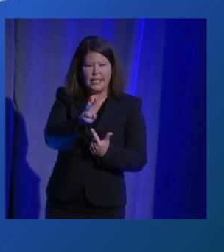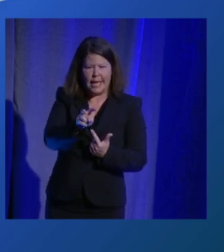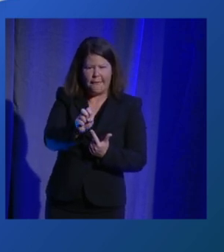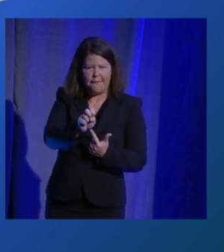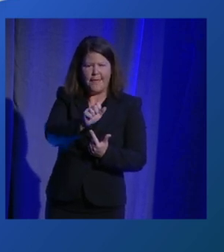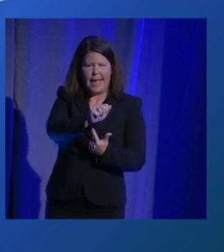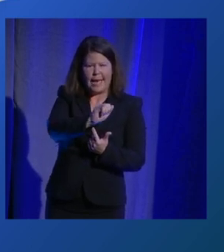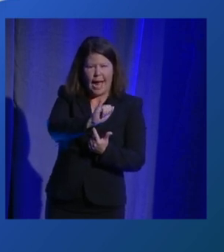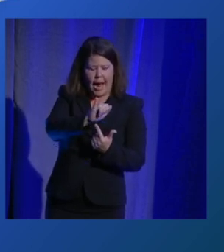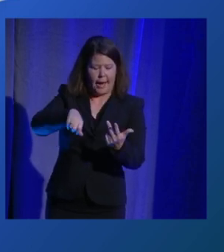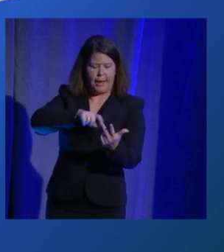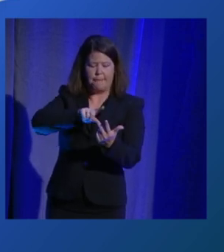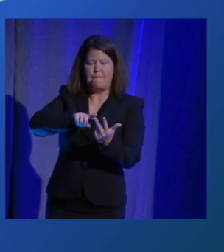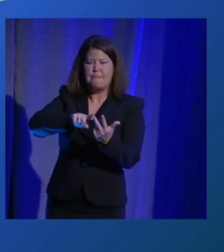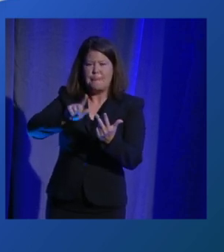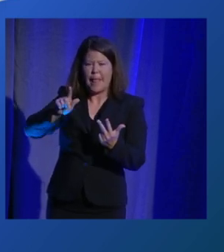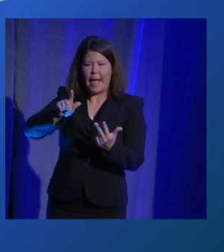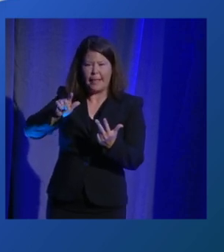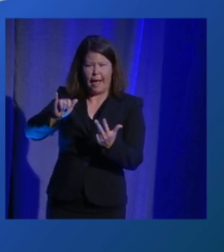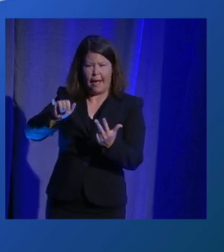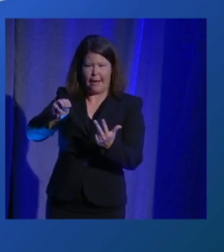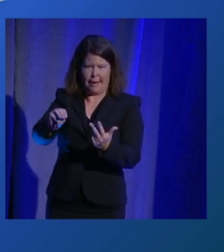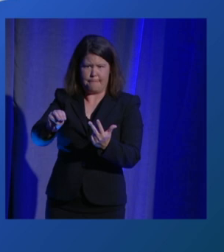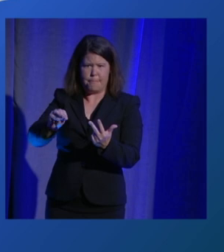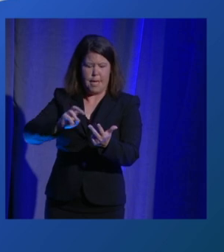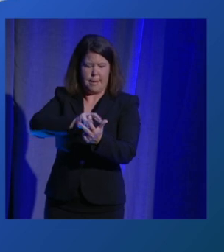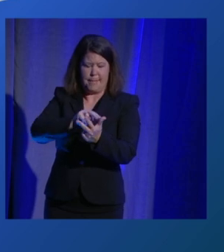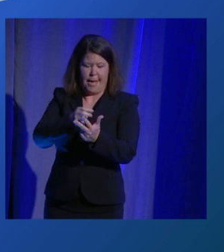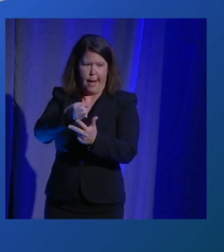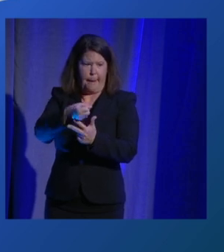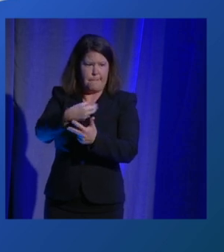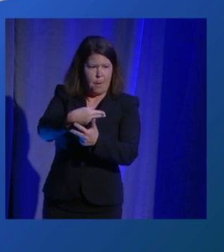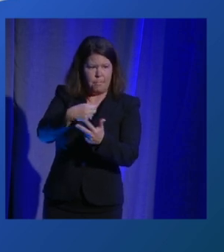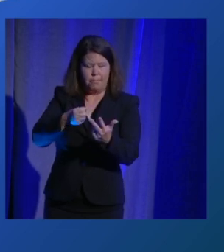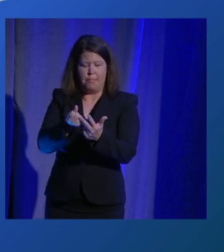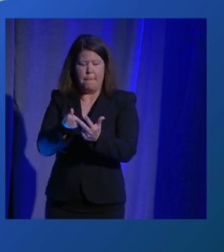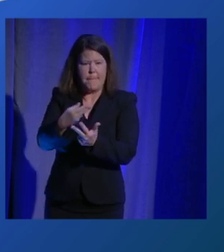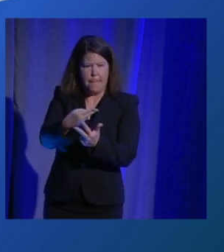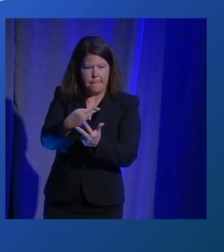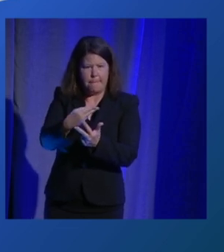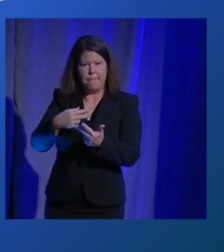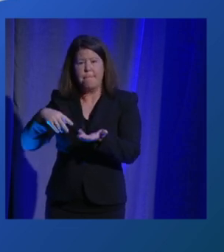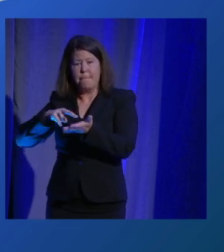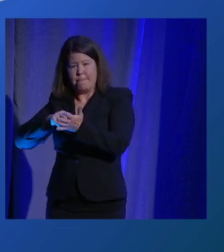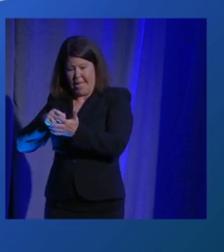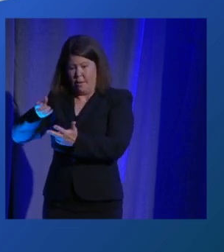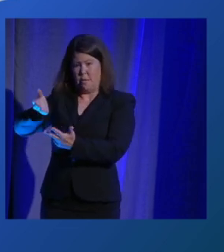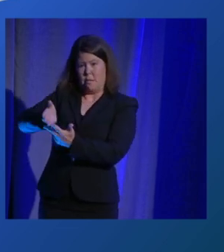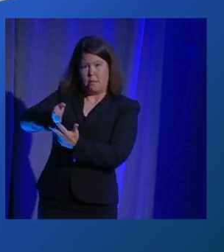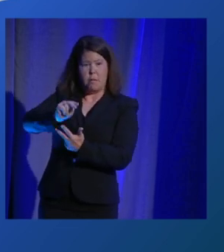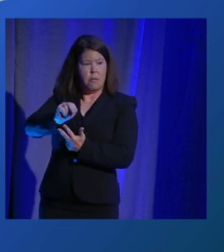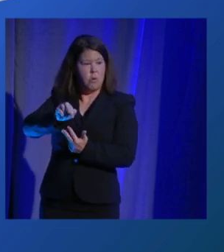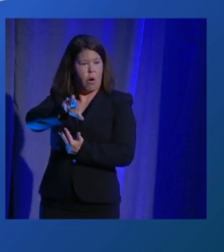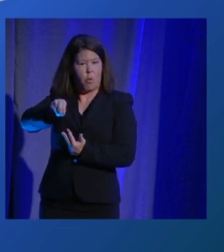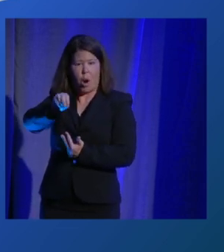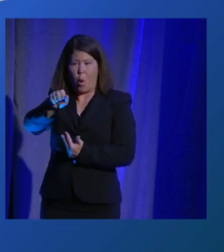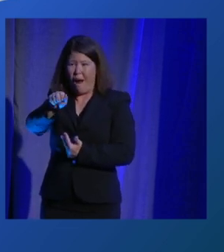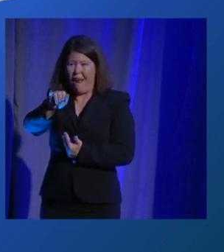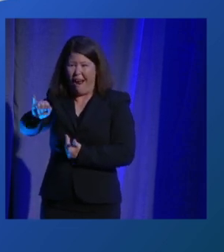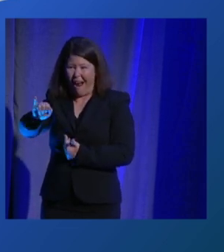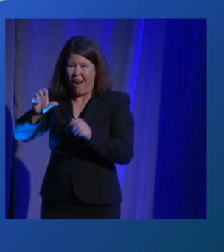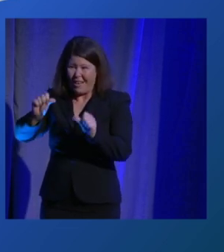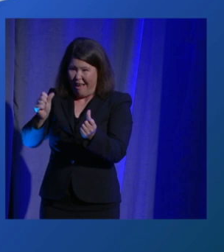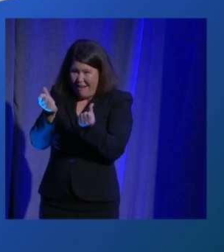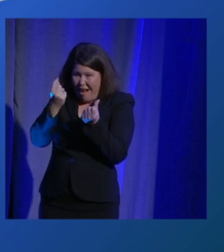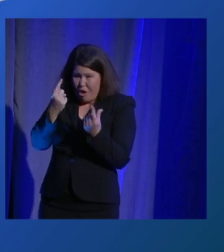it doesn't mean that neurom models don't have applications but what it really says is US understanding and perfecting